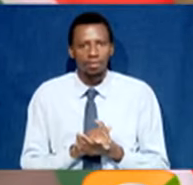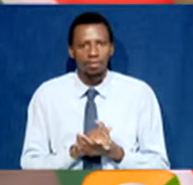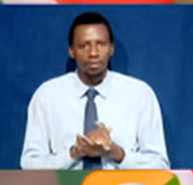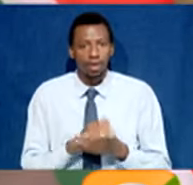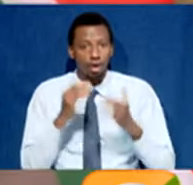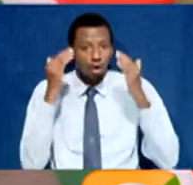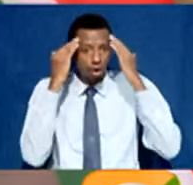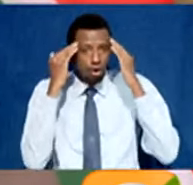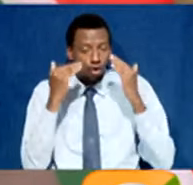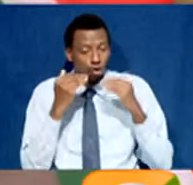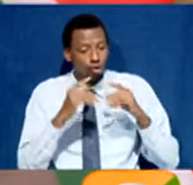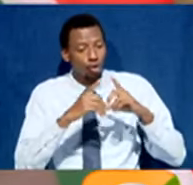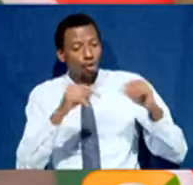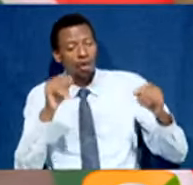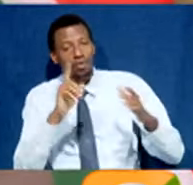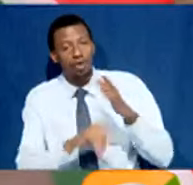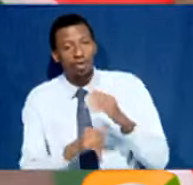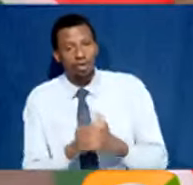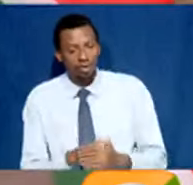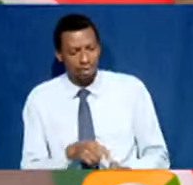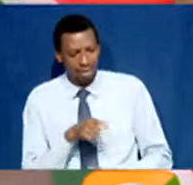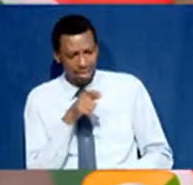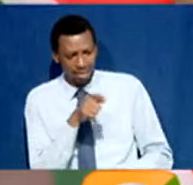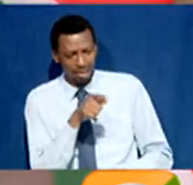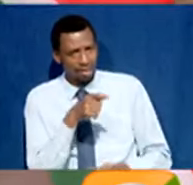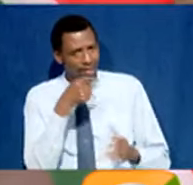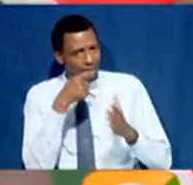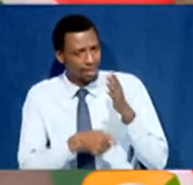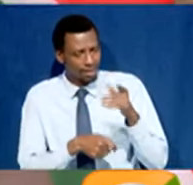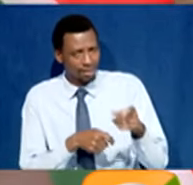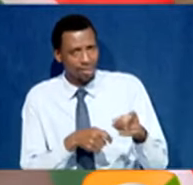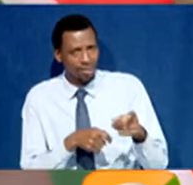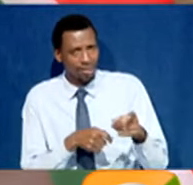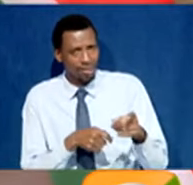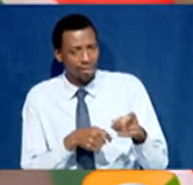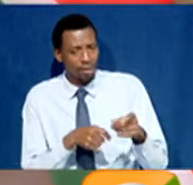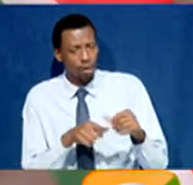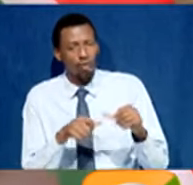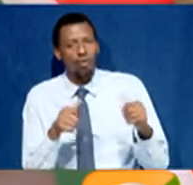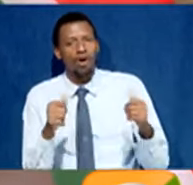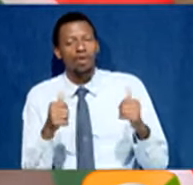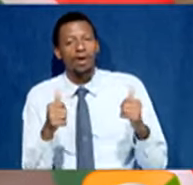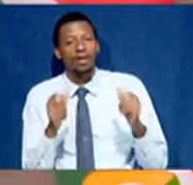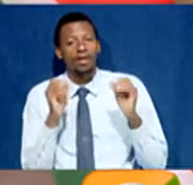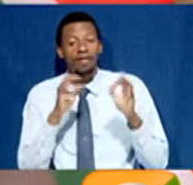Mahakama walisema hii ada ni sawa kama Wakenya